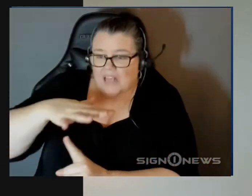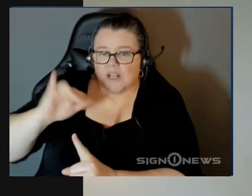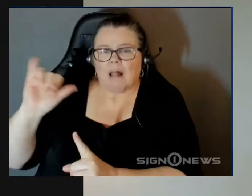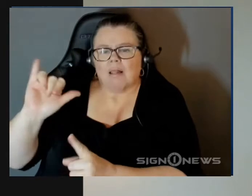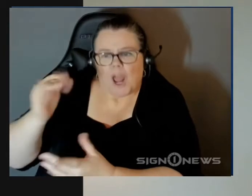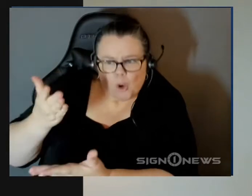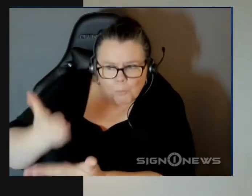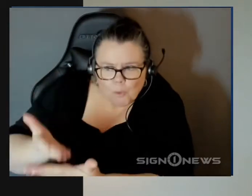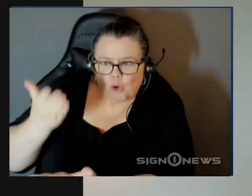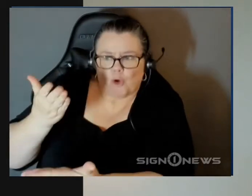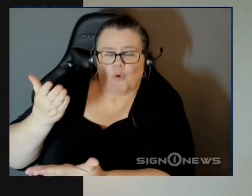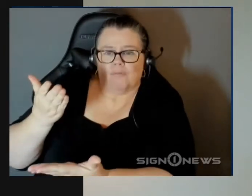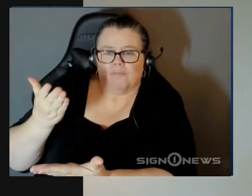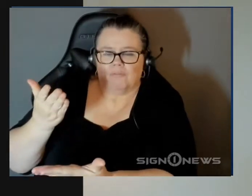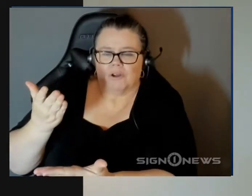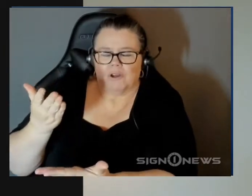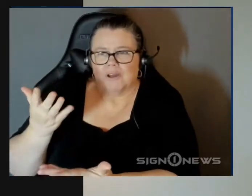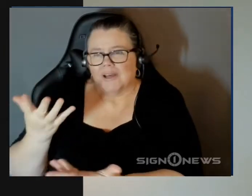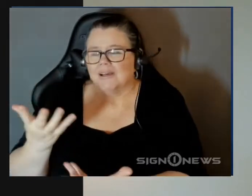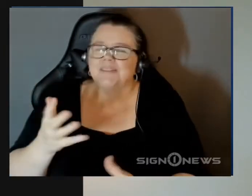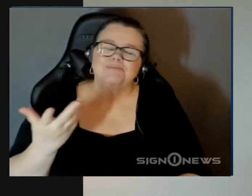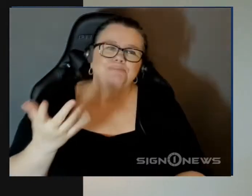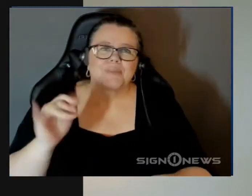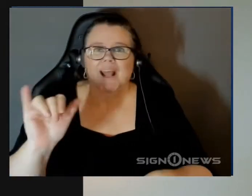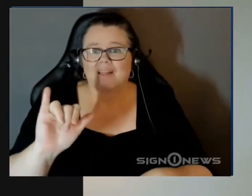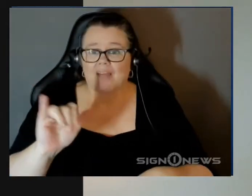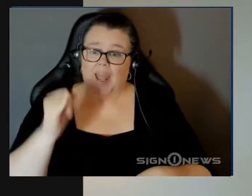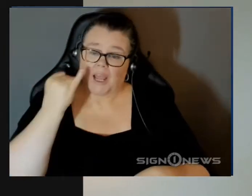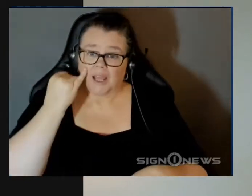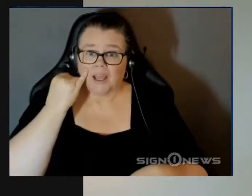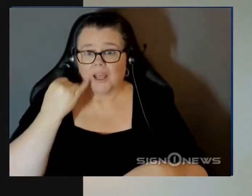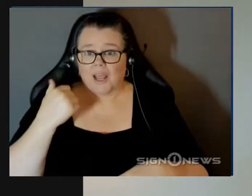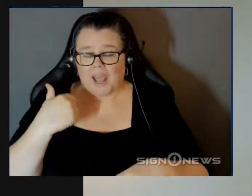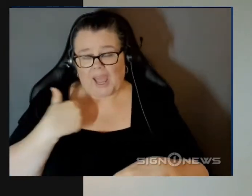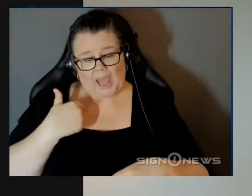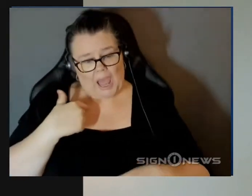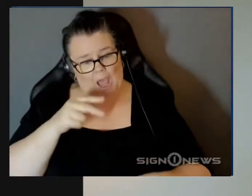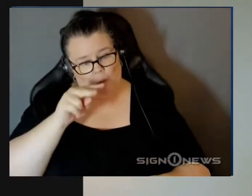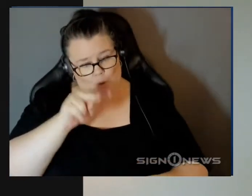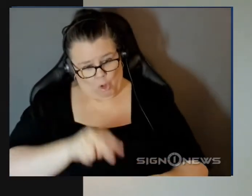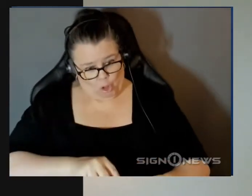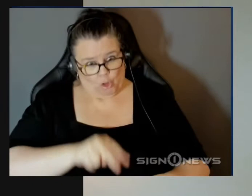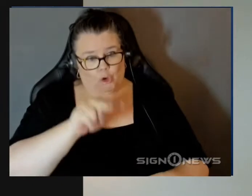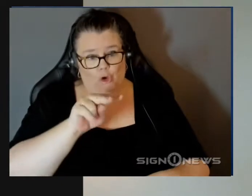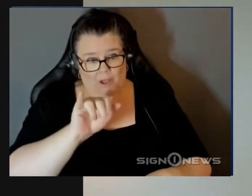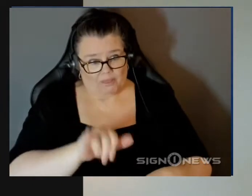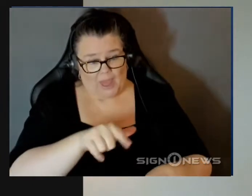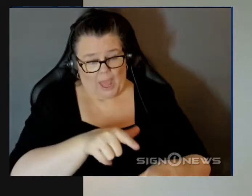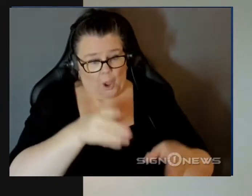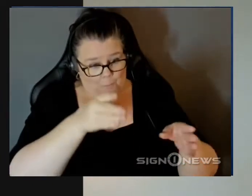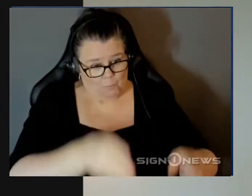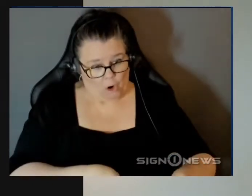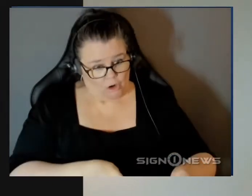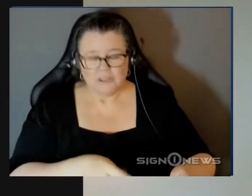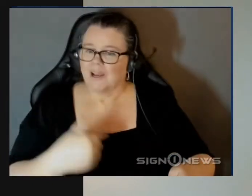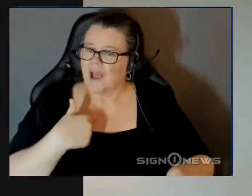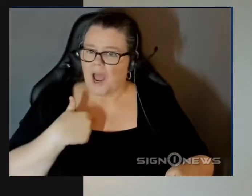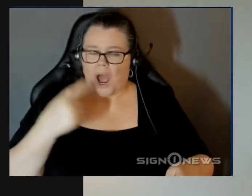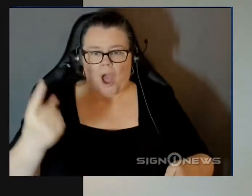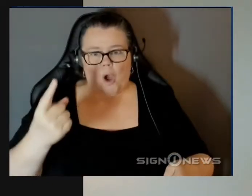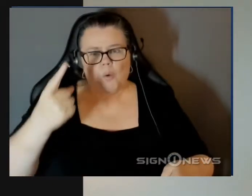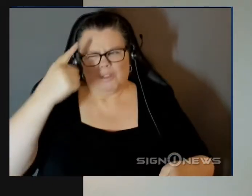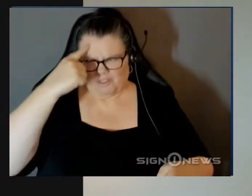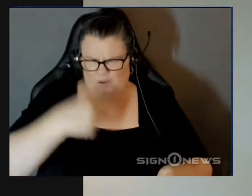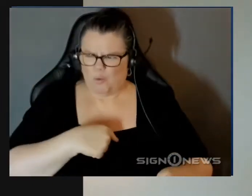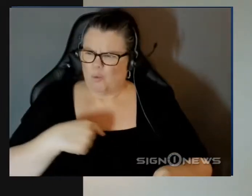I'm standing beside people, that's not what I'm looking for, right? I believe that we all have the ability to communicate. We all